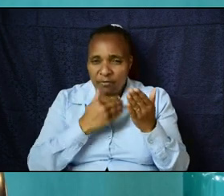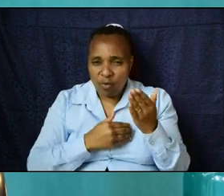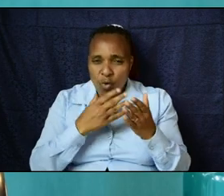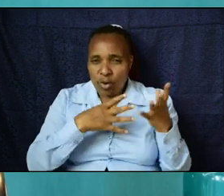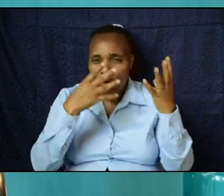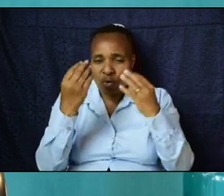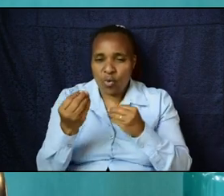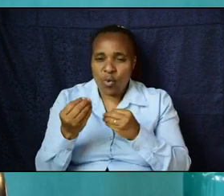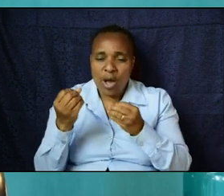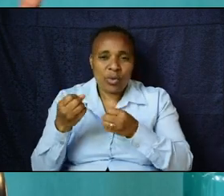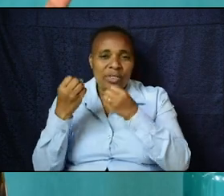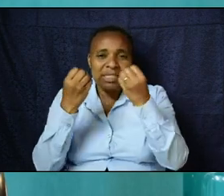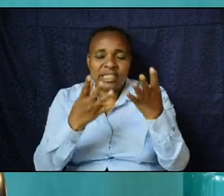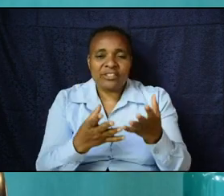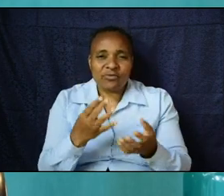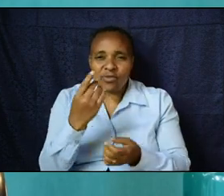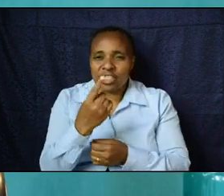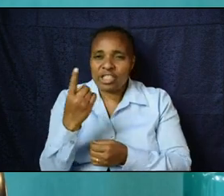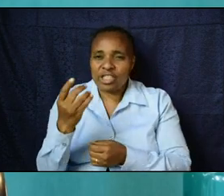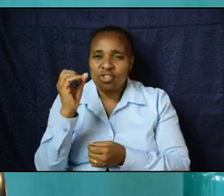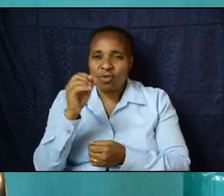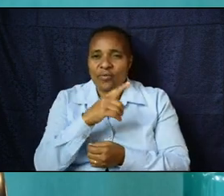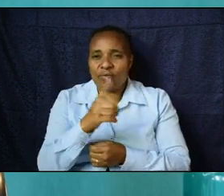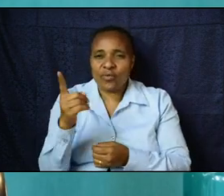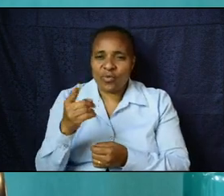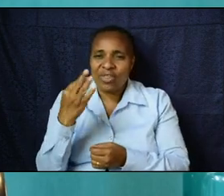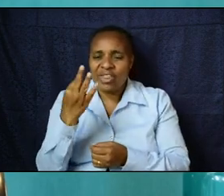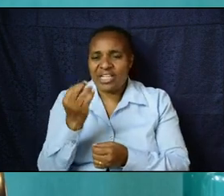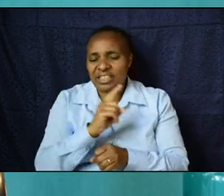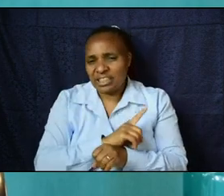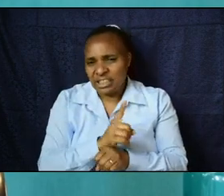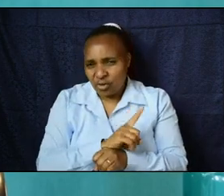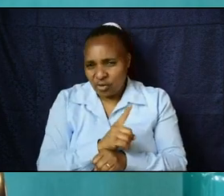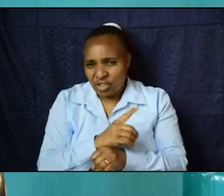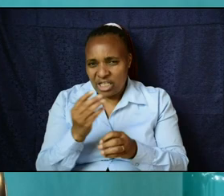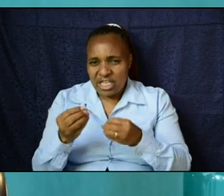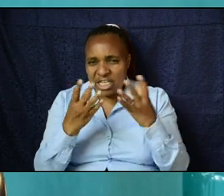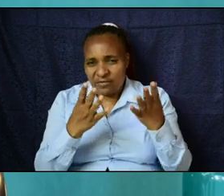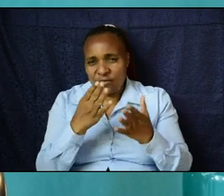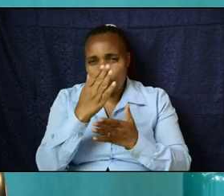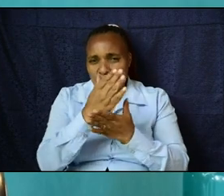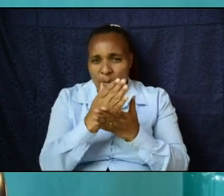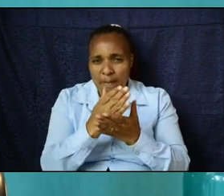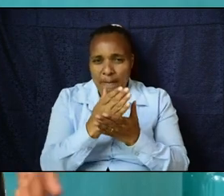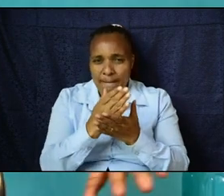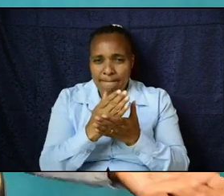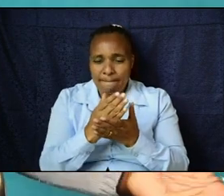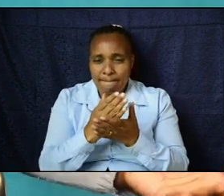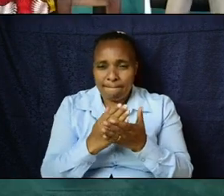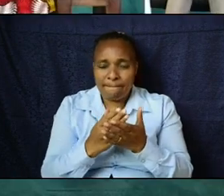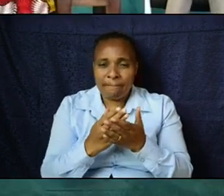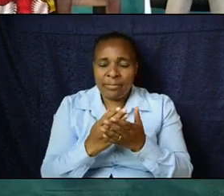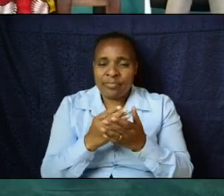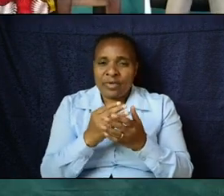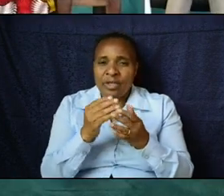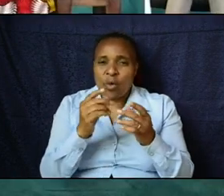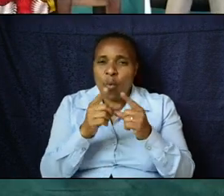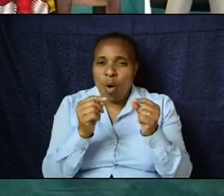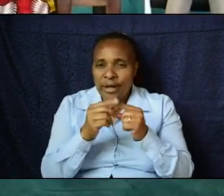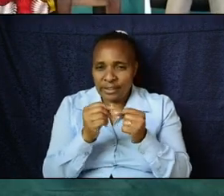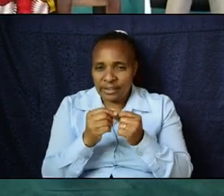just give you each of our panelists just like 30 seconds. Give us, what's your parting shot? We can start with Teacher